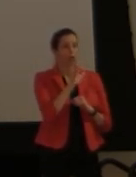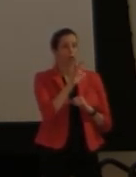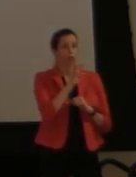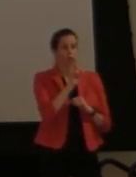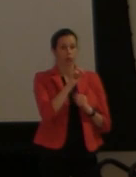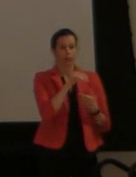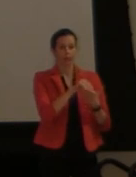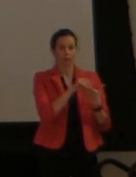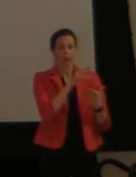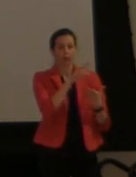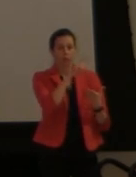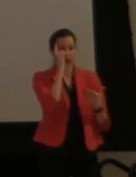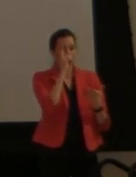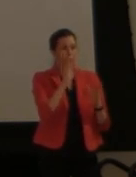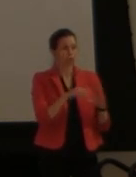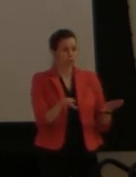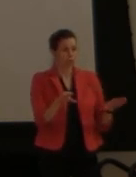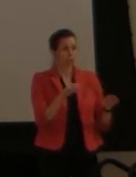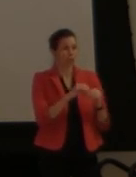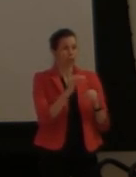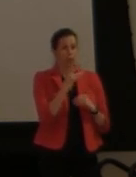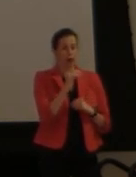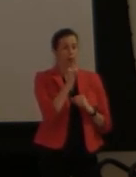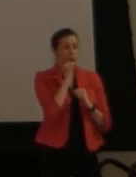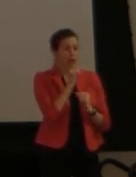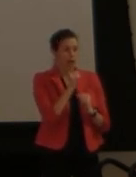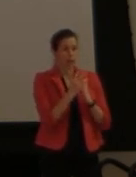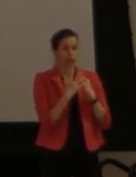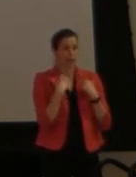Black children in Ohio would not be living in poverty.